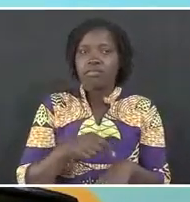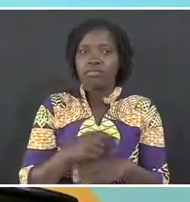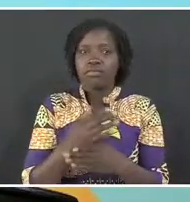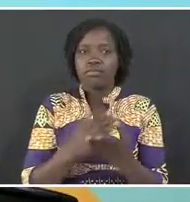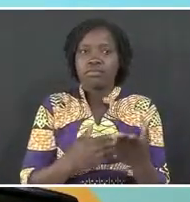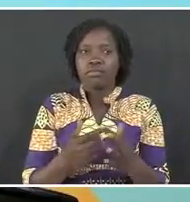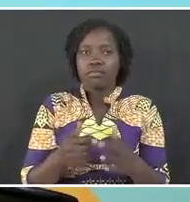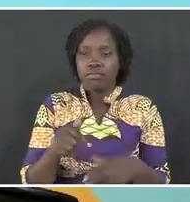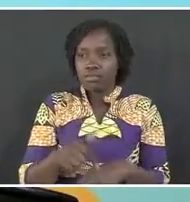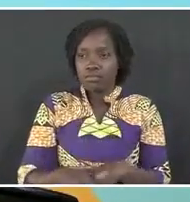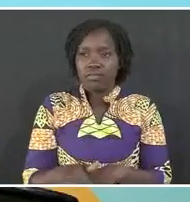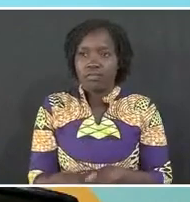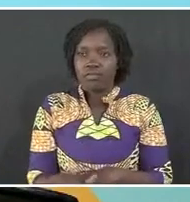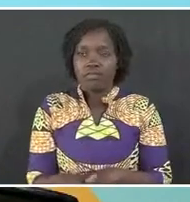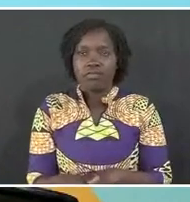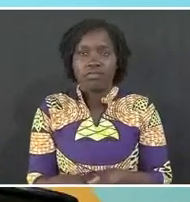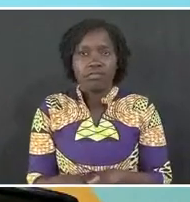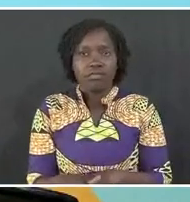this pulpit.